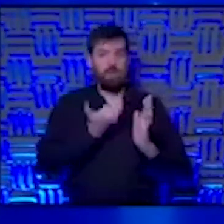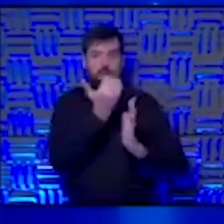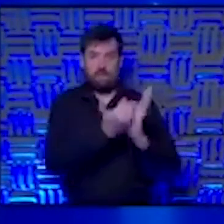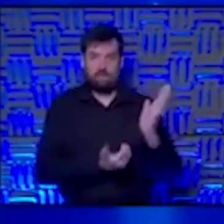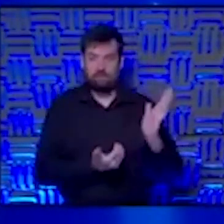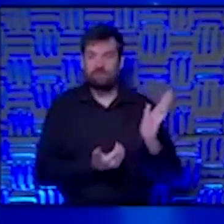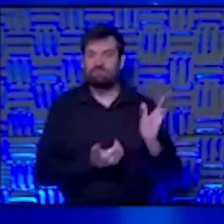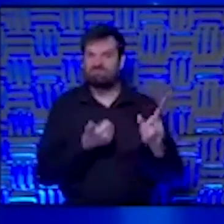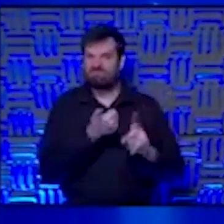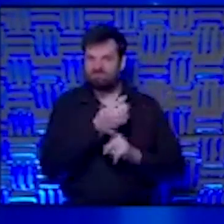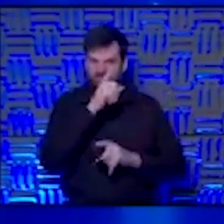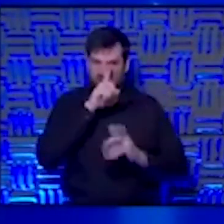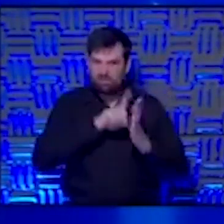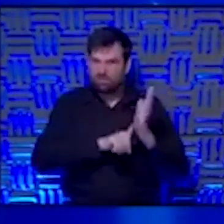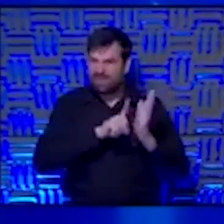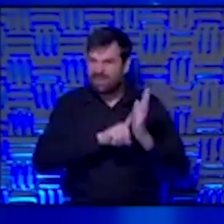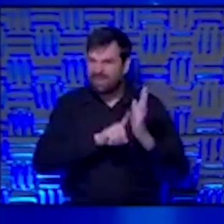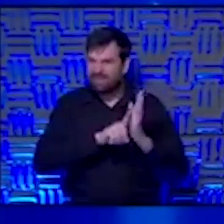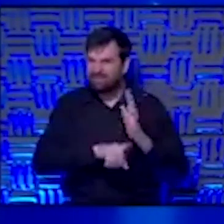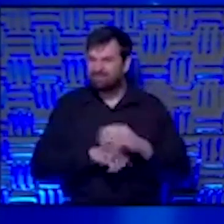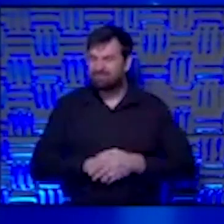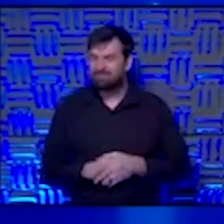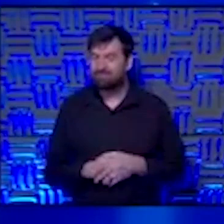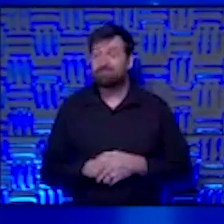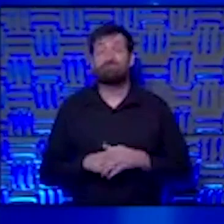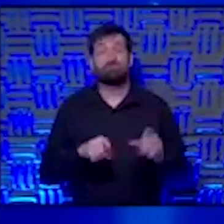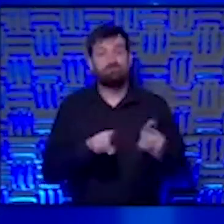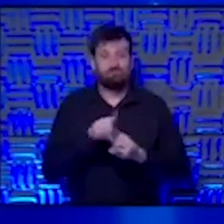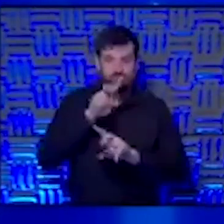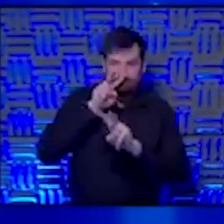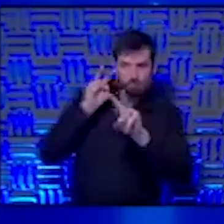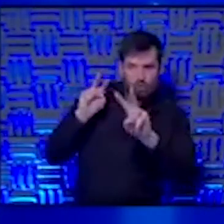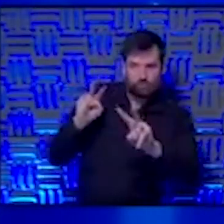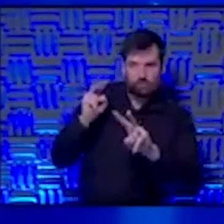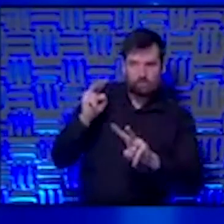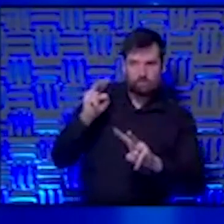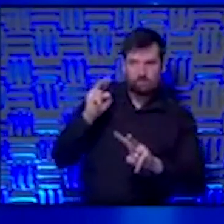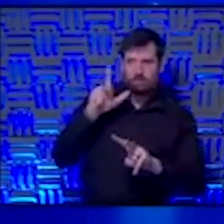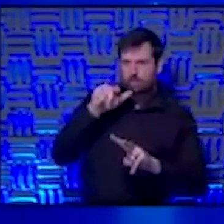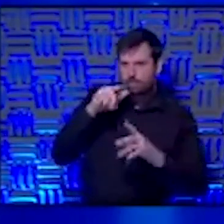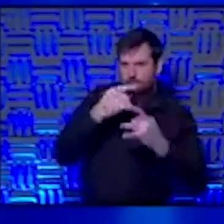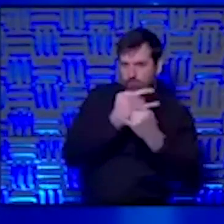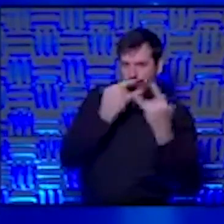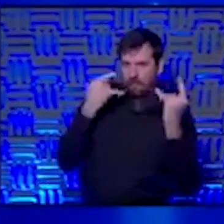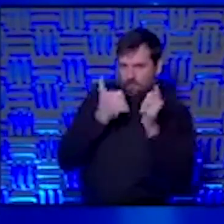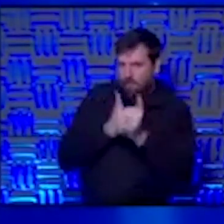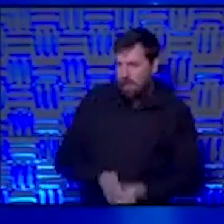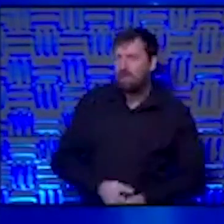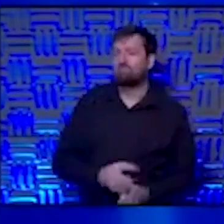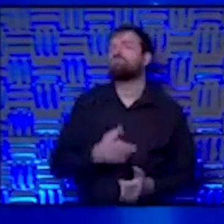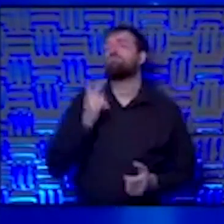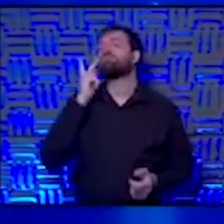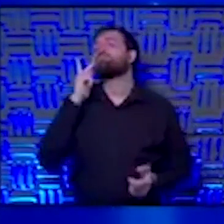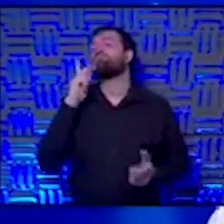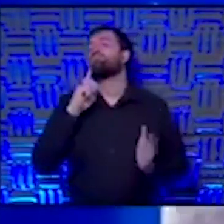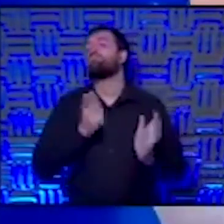and he's been checking it twice, as well as watching to see who is mask compliant. We'll take a look at what he